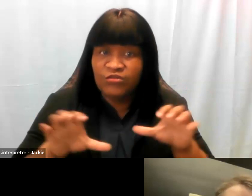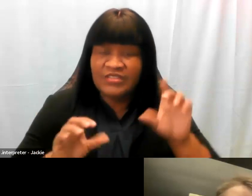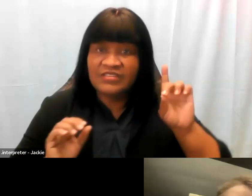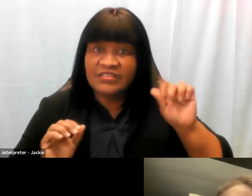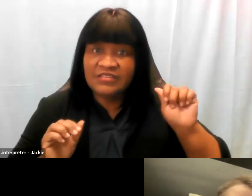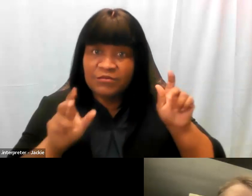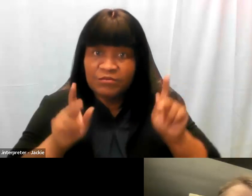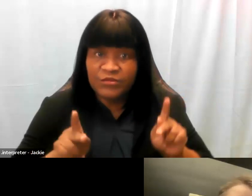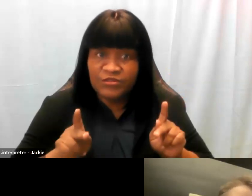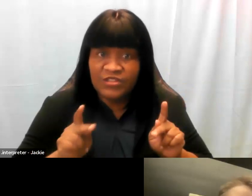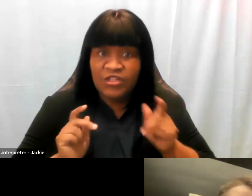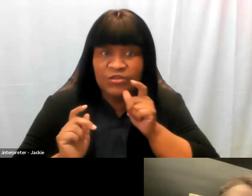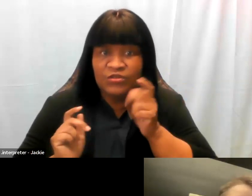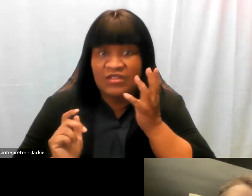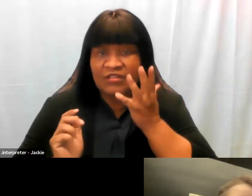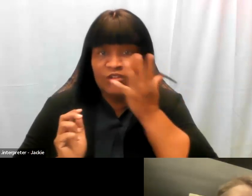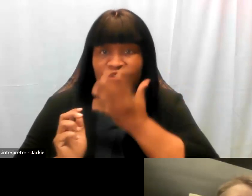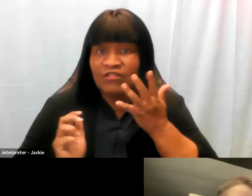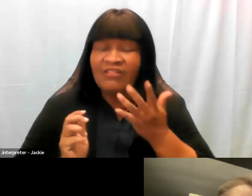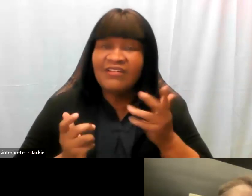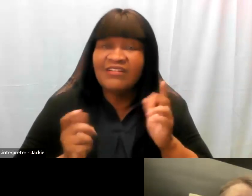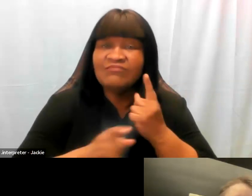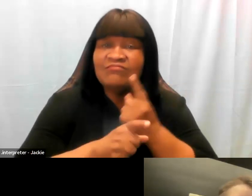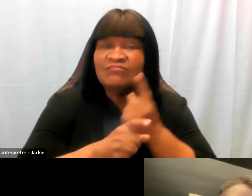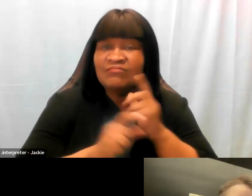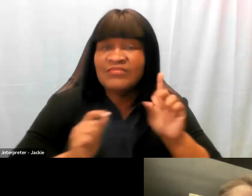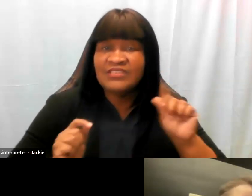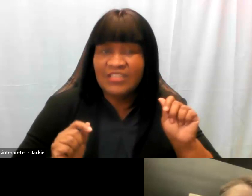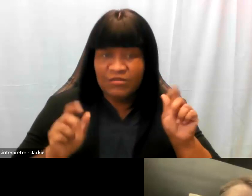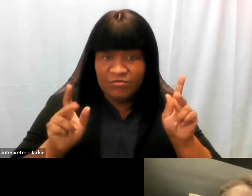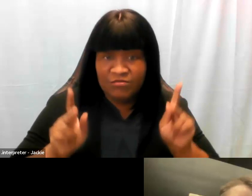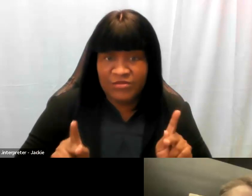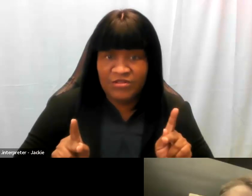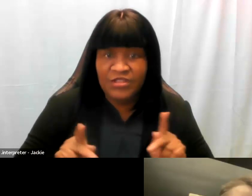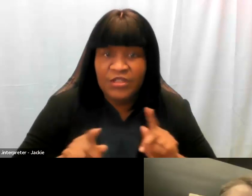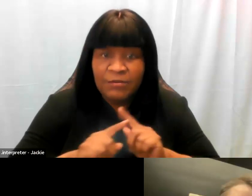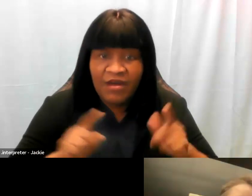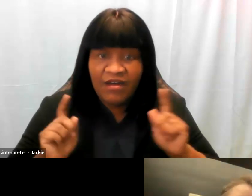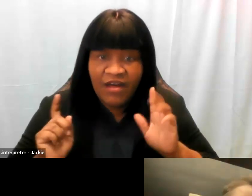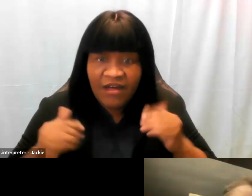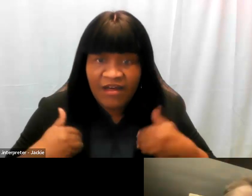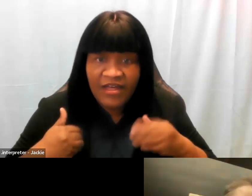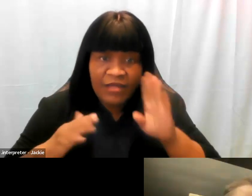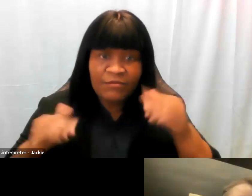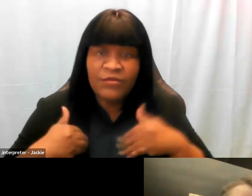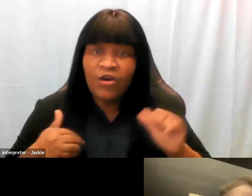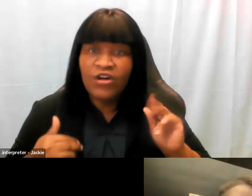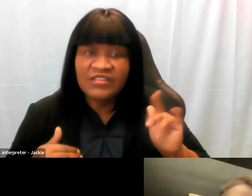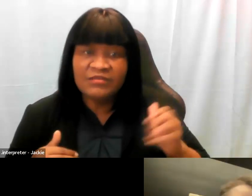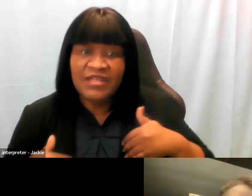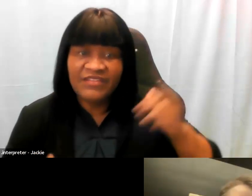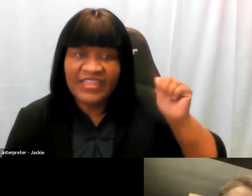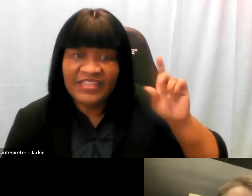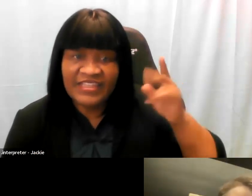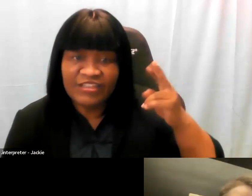person who doesn't look like a traditional disabled person, but I'm autistic, I have ADHD, I can't get a place every day, I can't do a job, I